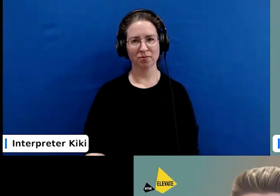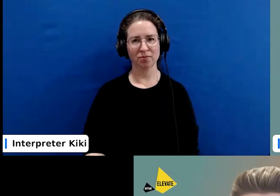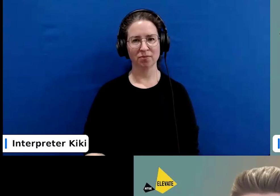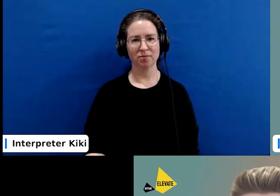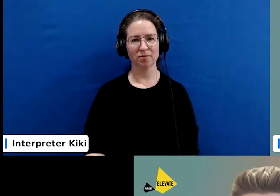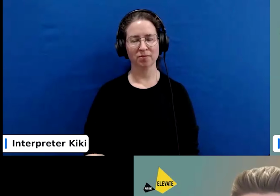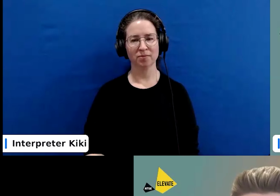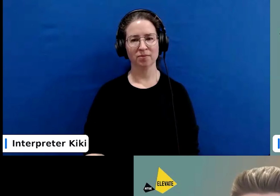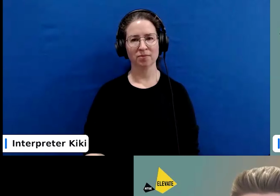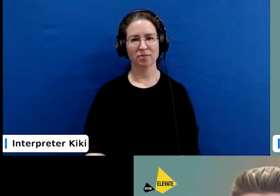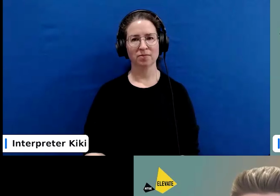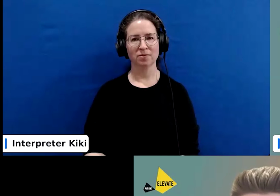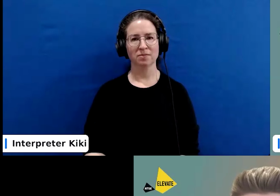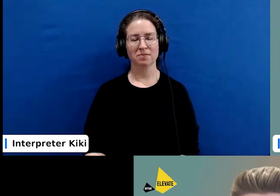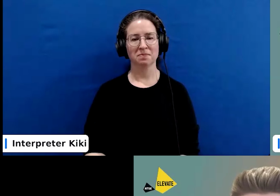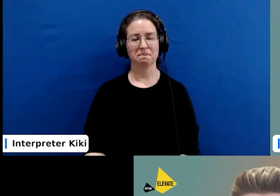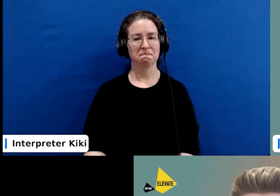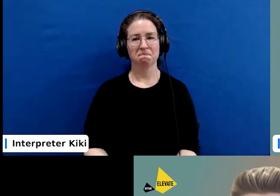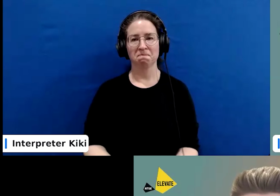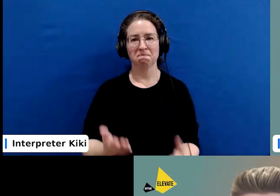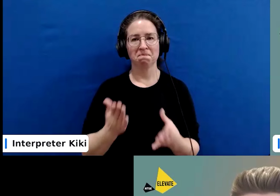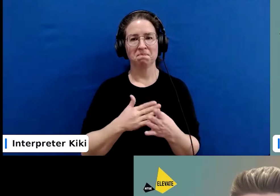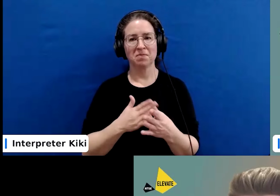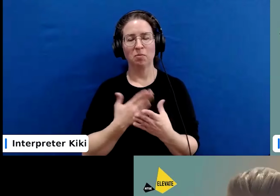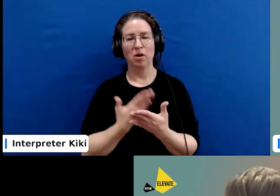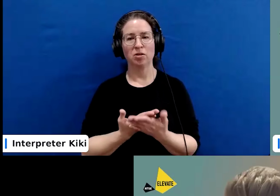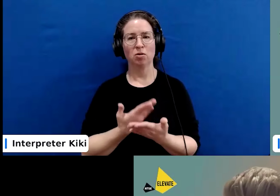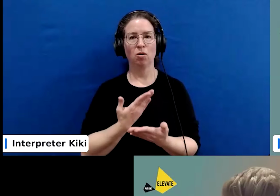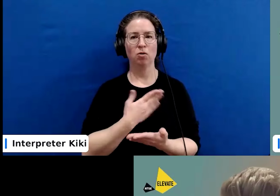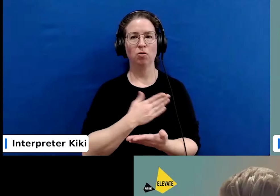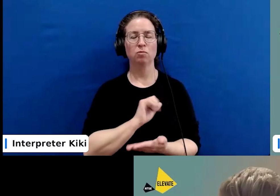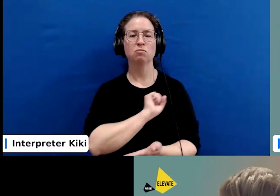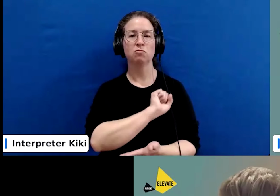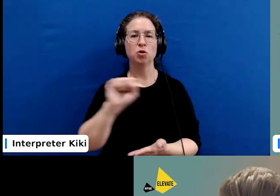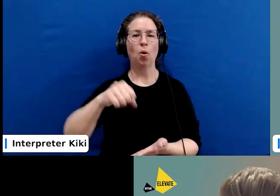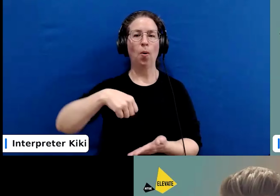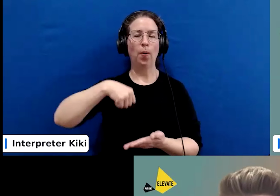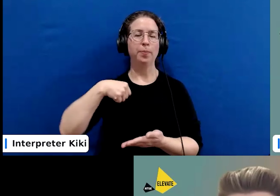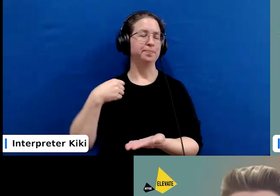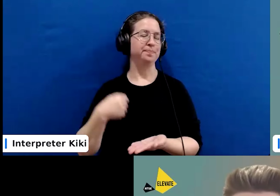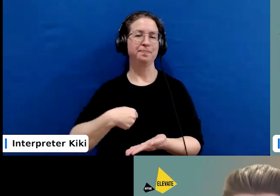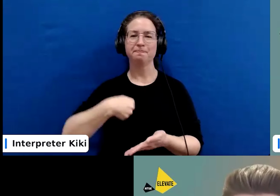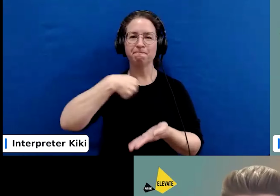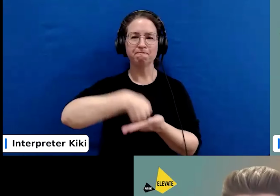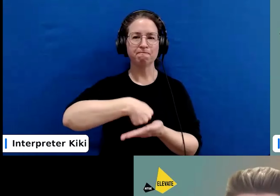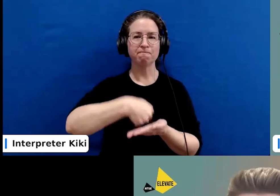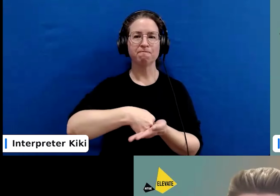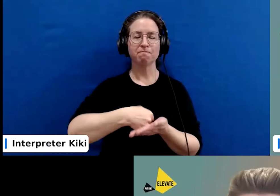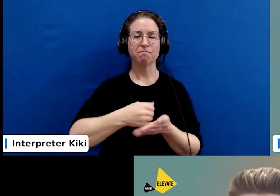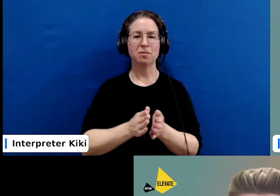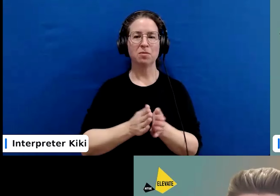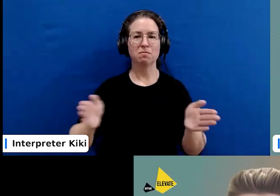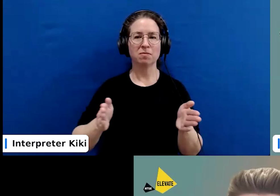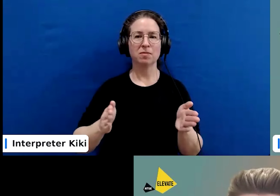it would be whatever the minimum length of a bachelor degree could be.